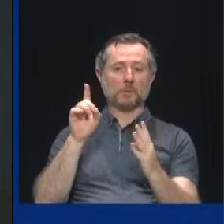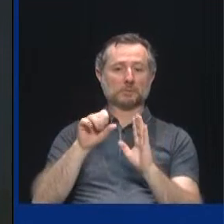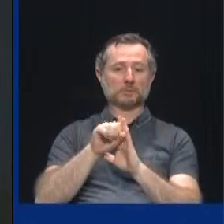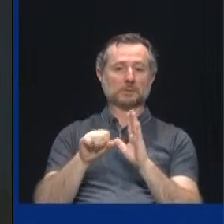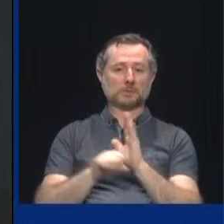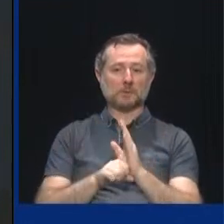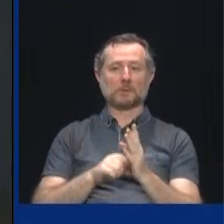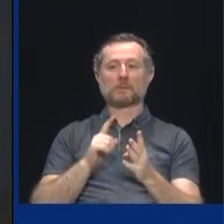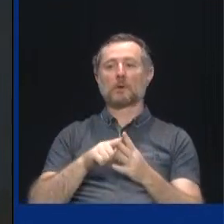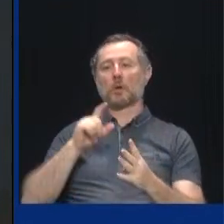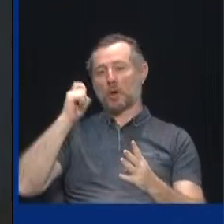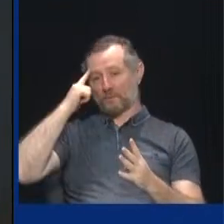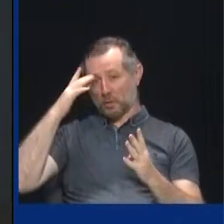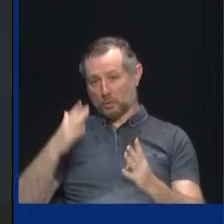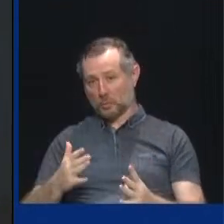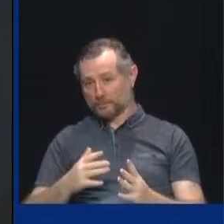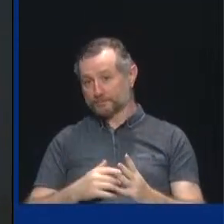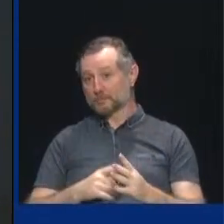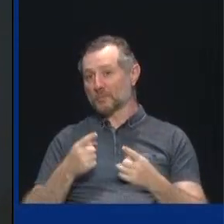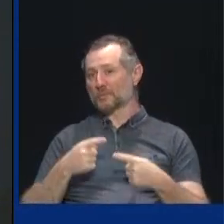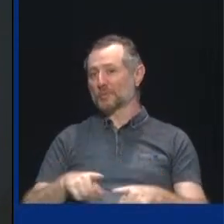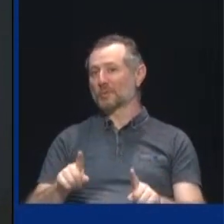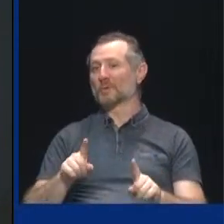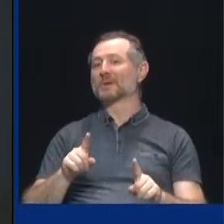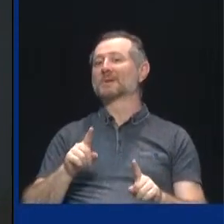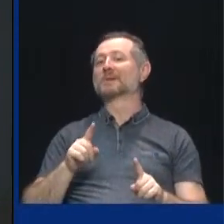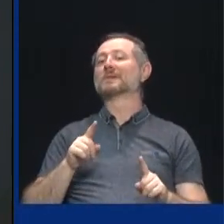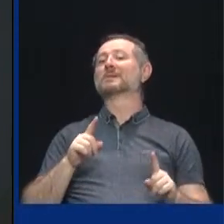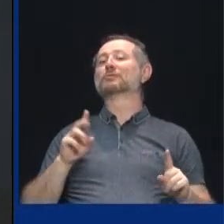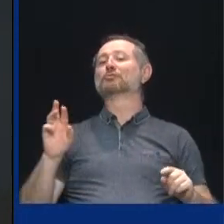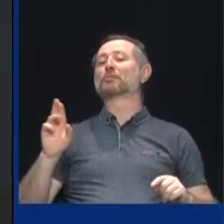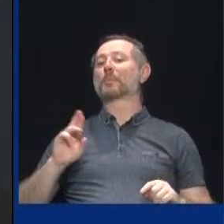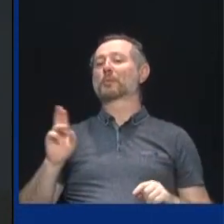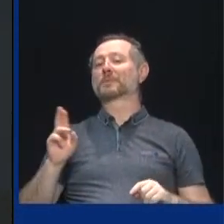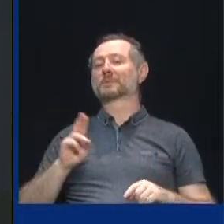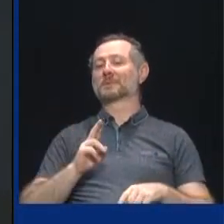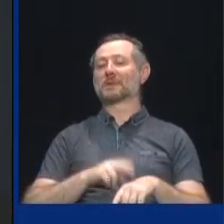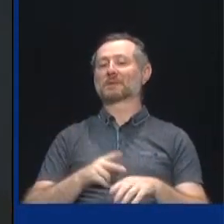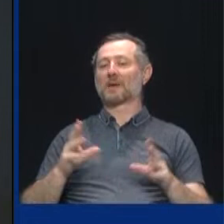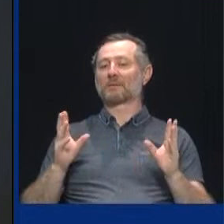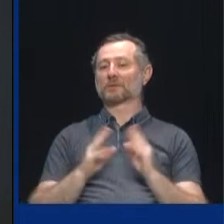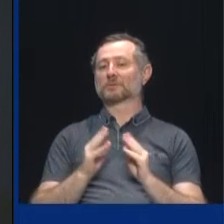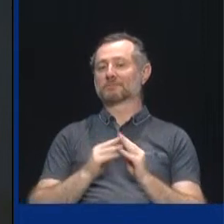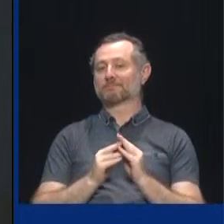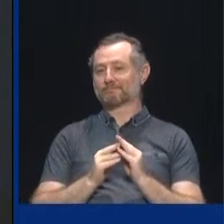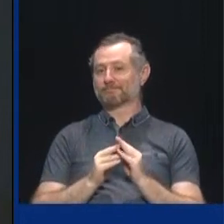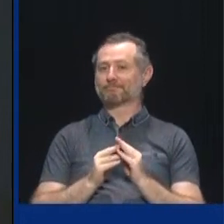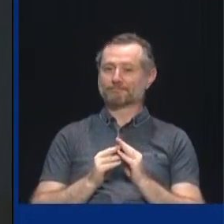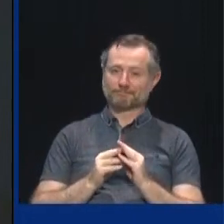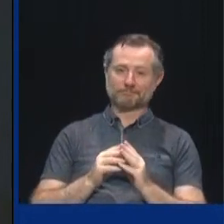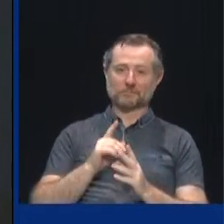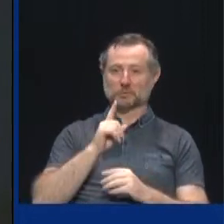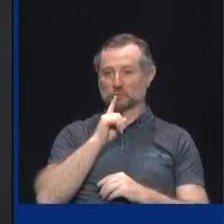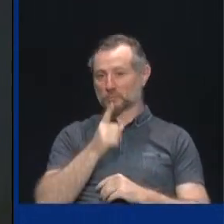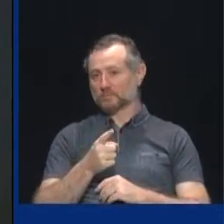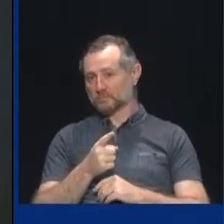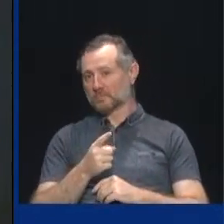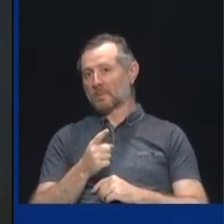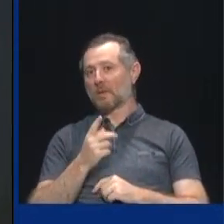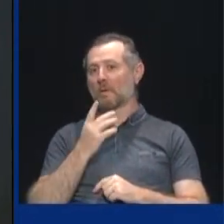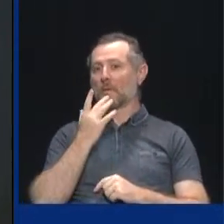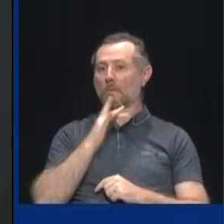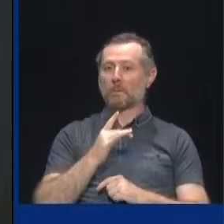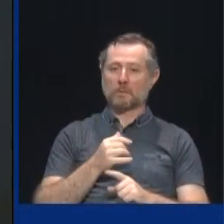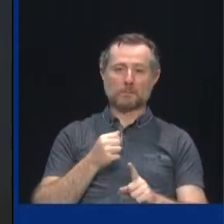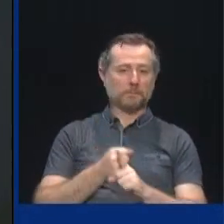governors during the Republican National Convention, which I'm sure was a coincidence. to make this point. And the Department